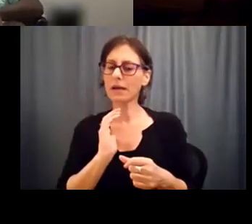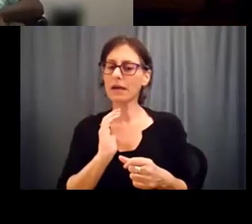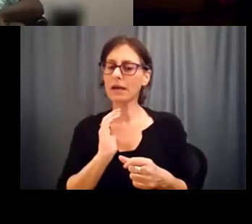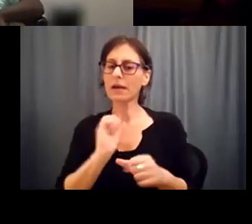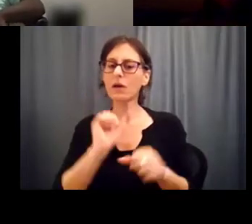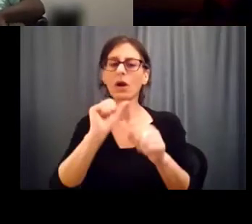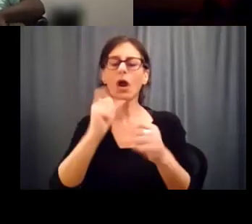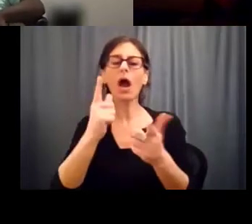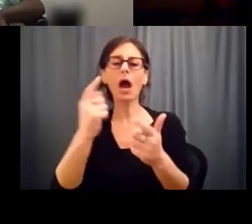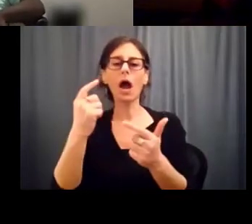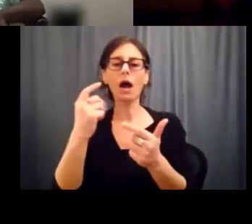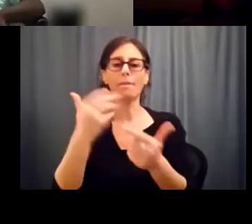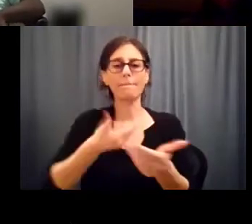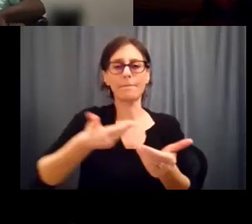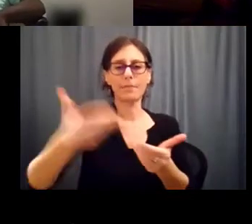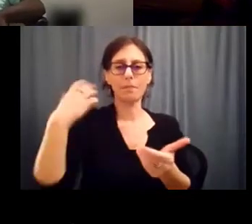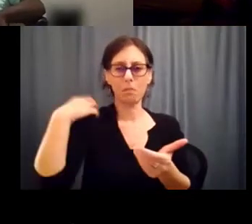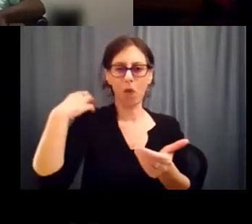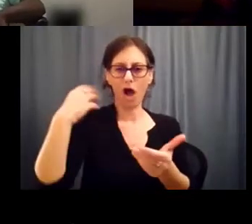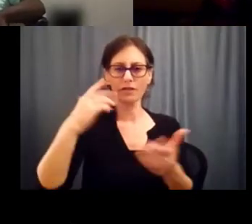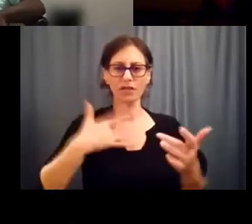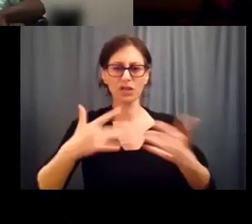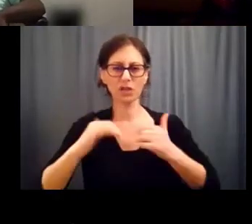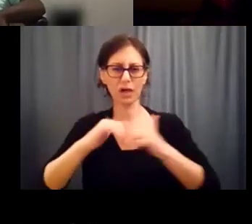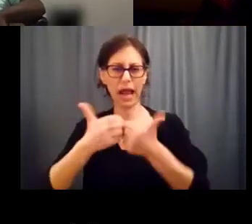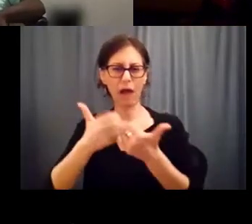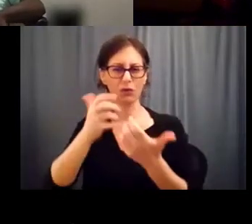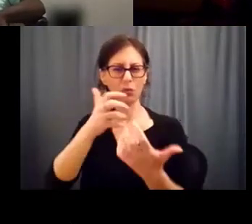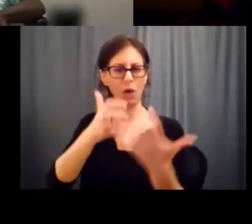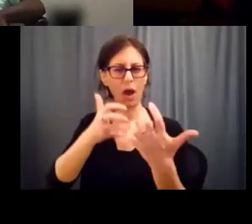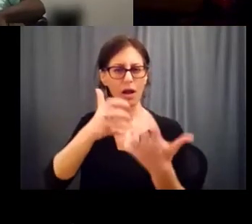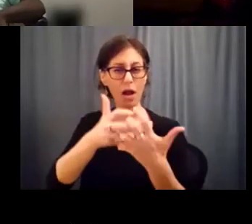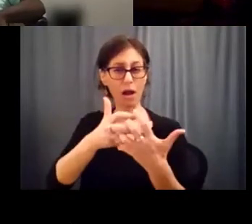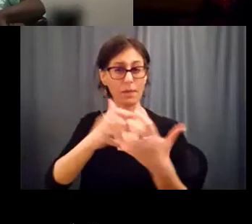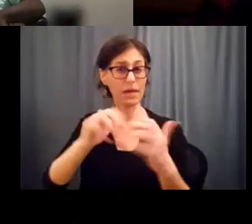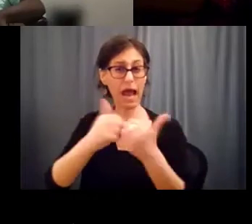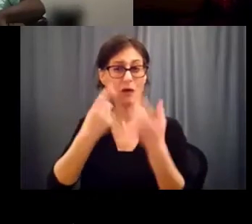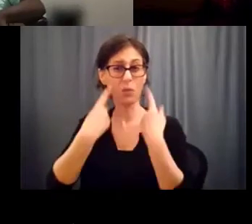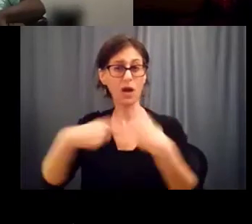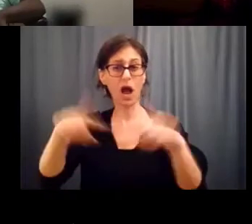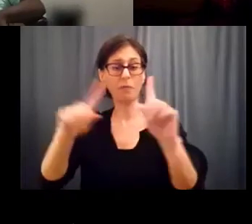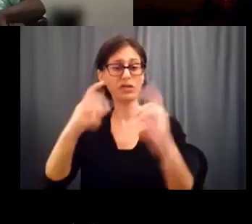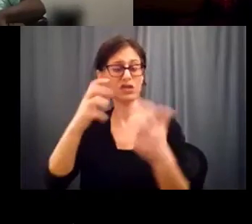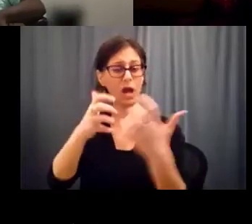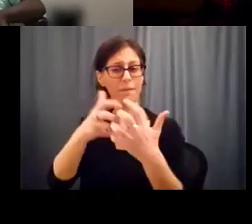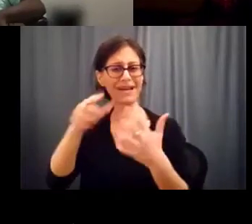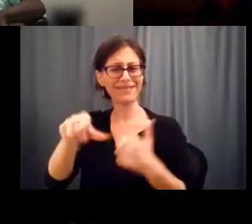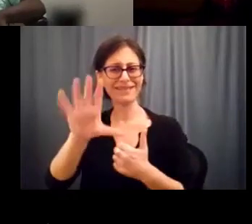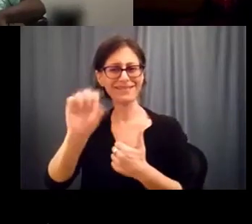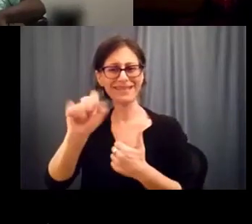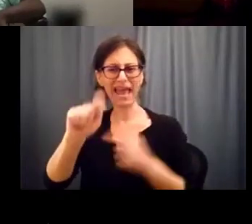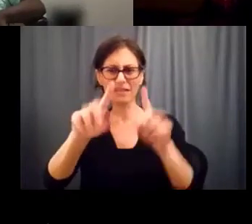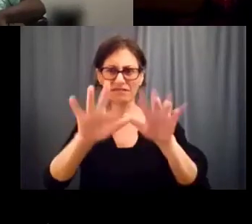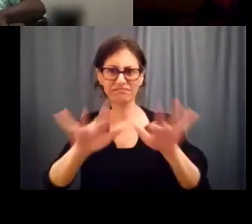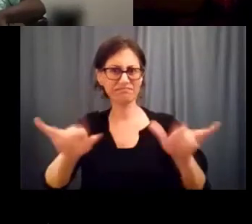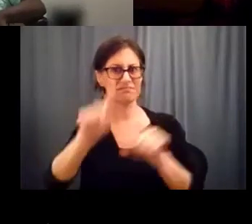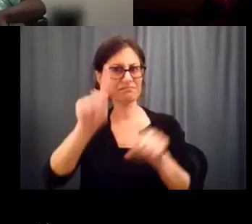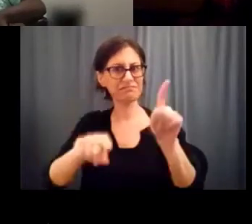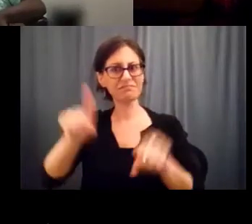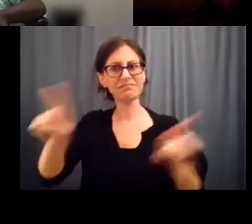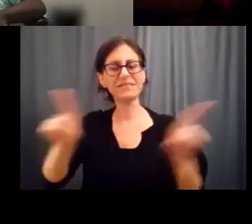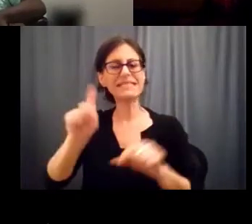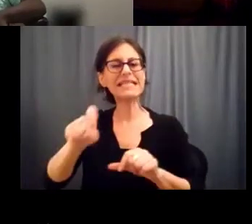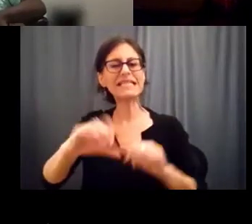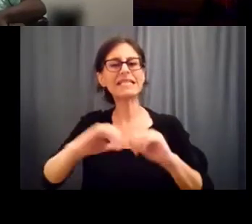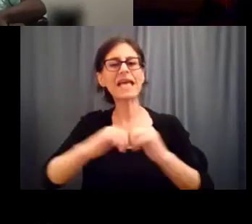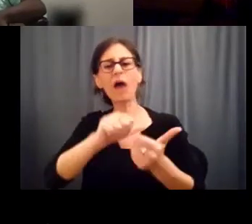employers' concerns is always, how are we going to accommodate? How to accomplish accommodating the cast's various needs, and how can others